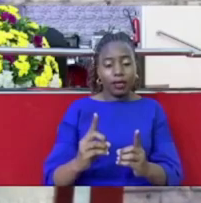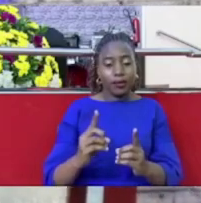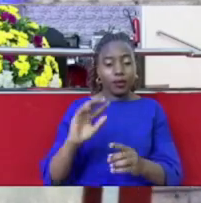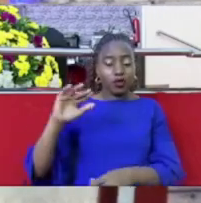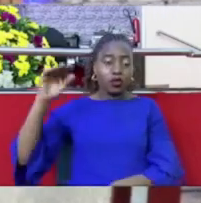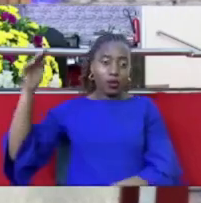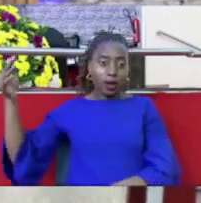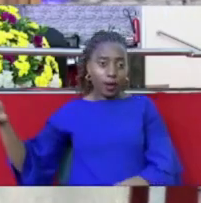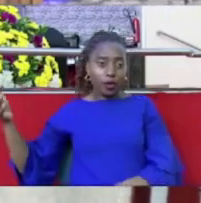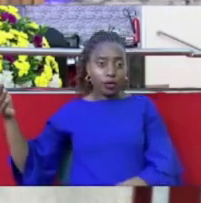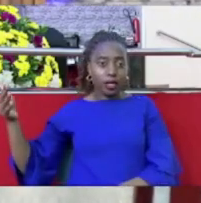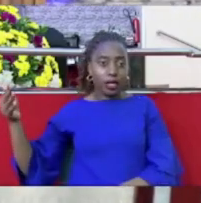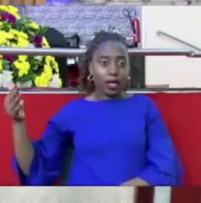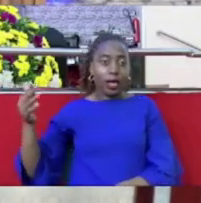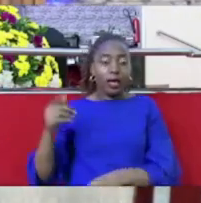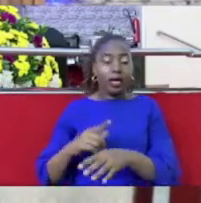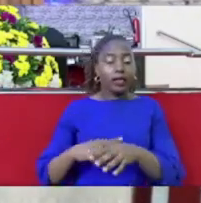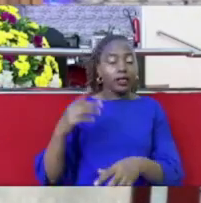sermons